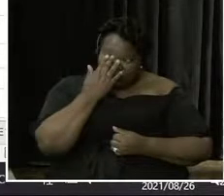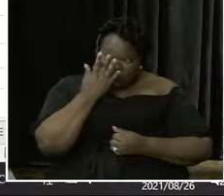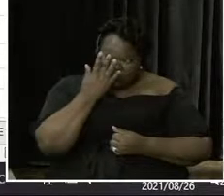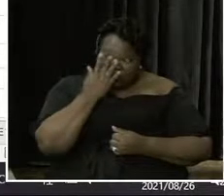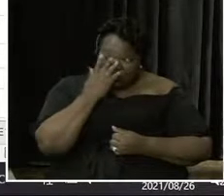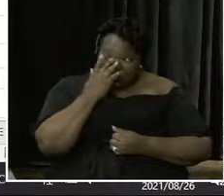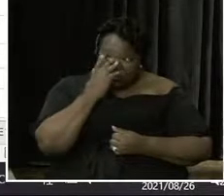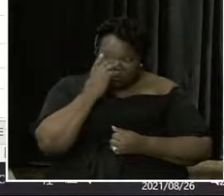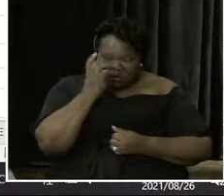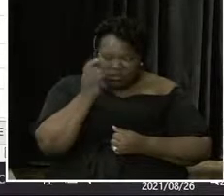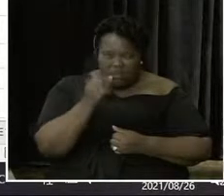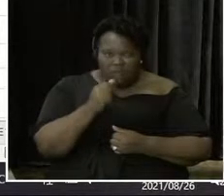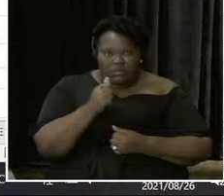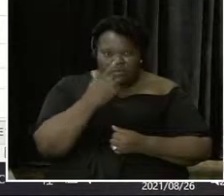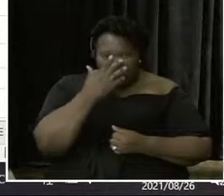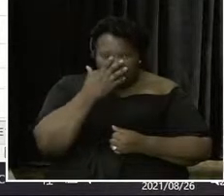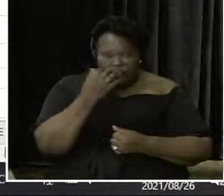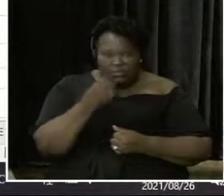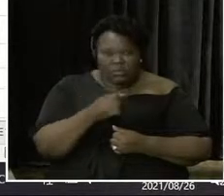Who's against?